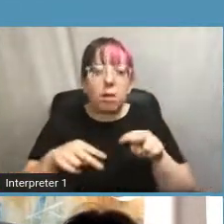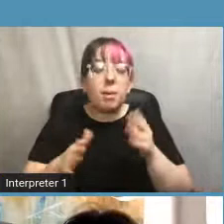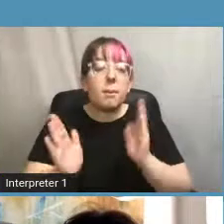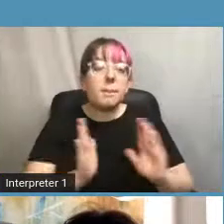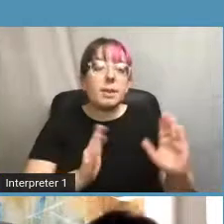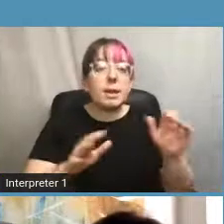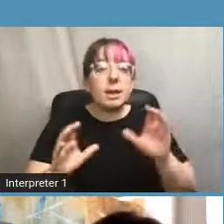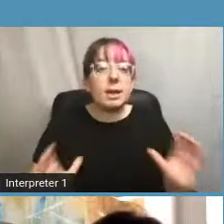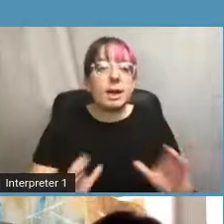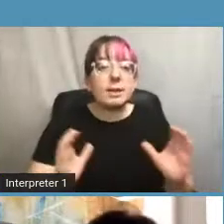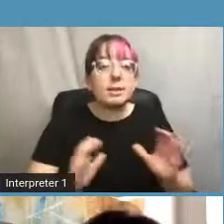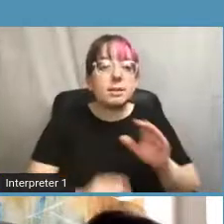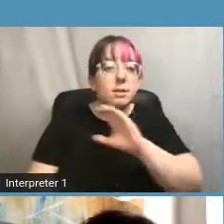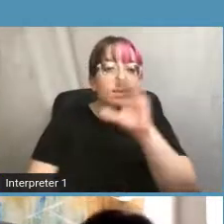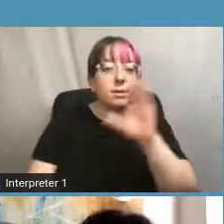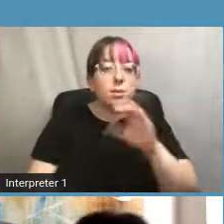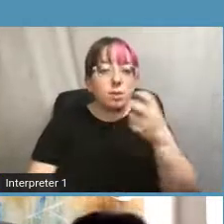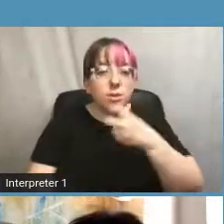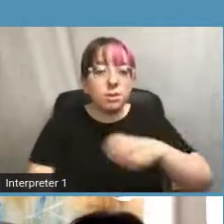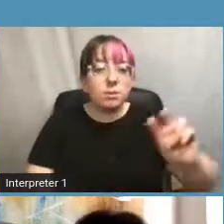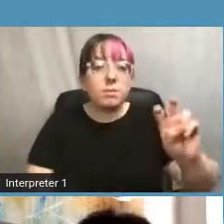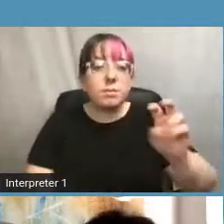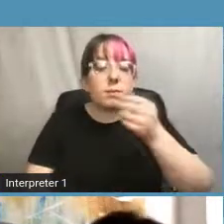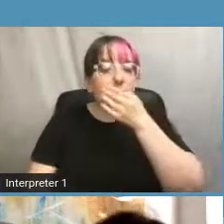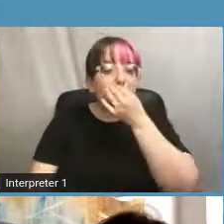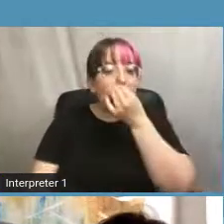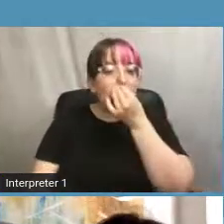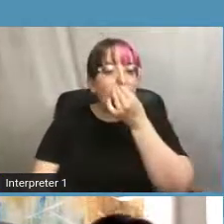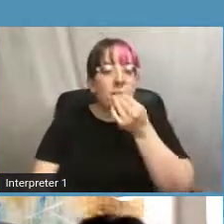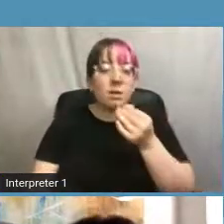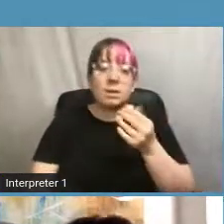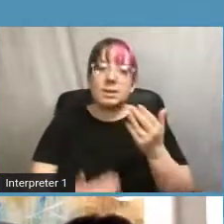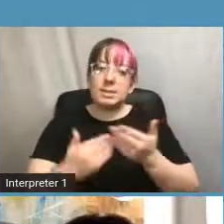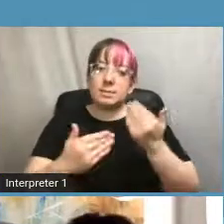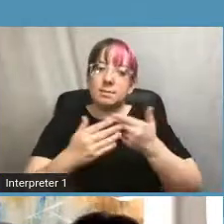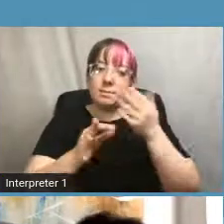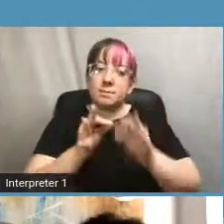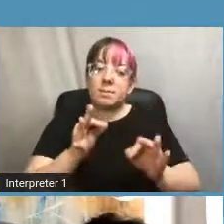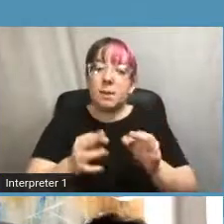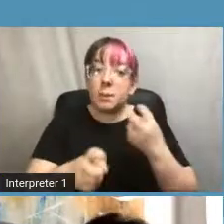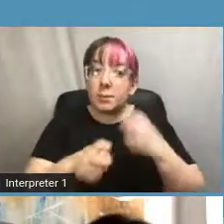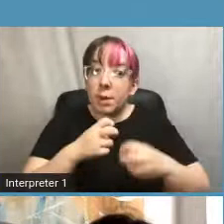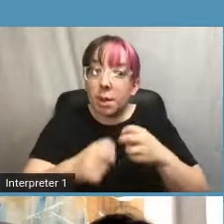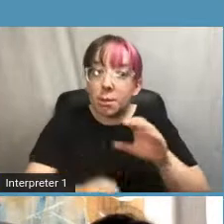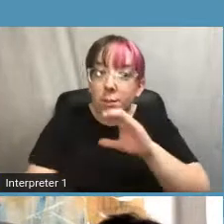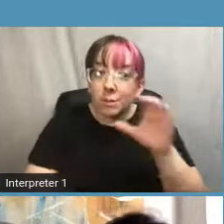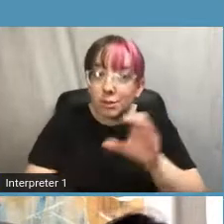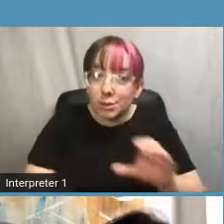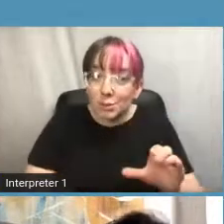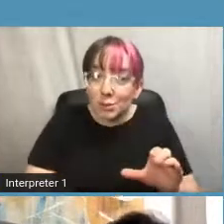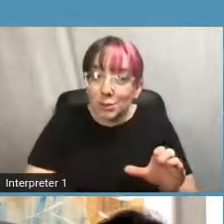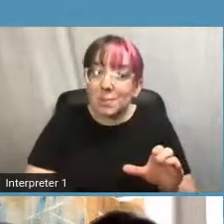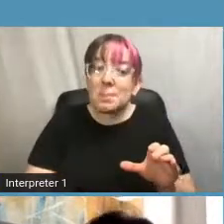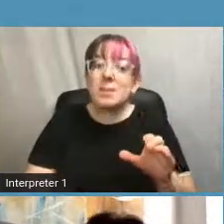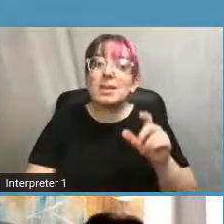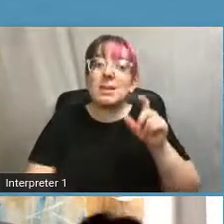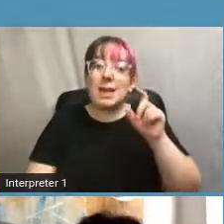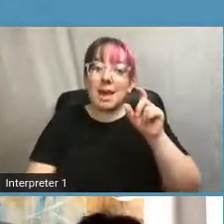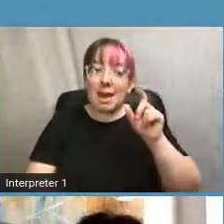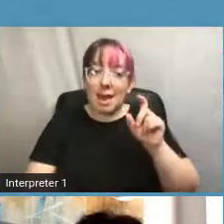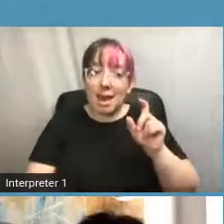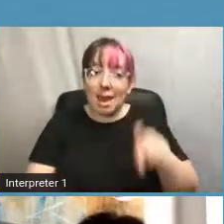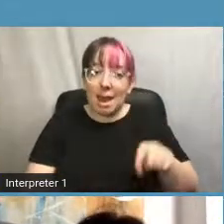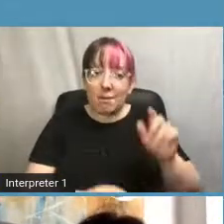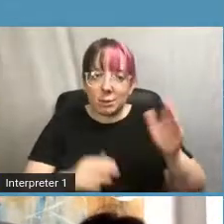Zoom tours of 3D spaces and web pages can be done. It's very simple. The problem with Zoom is that you have to invite the people.